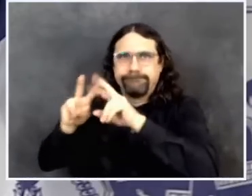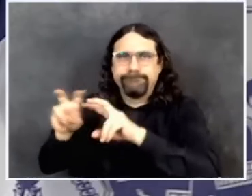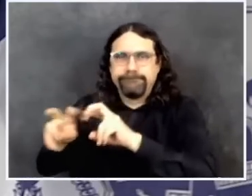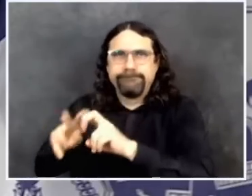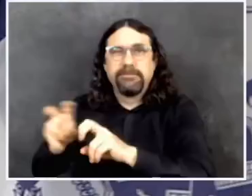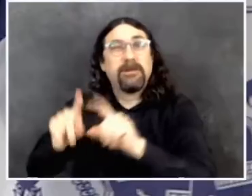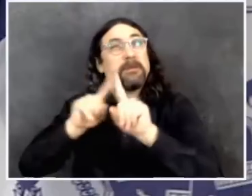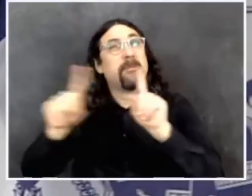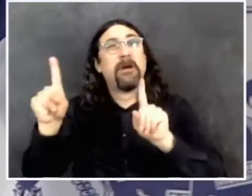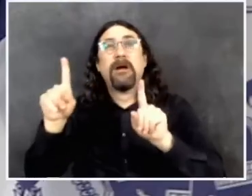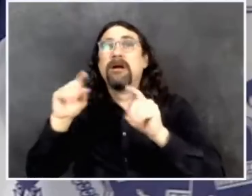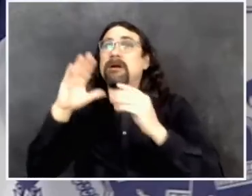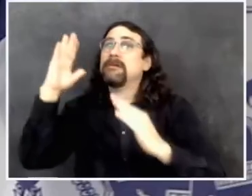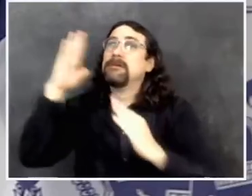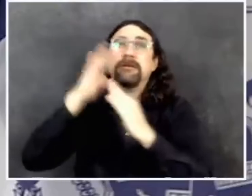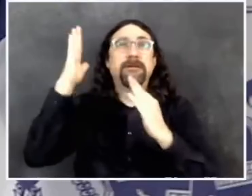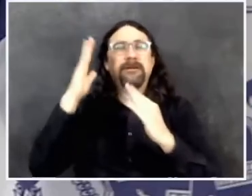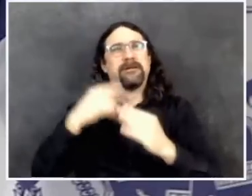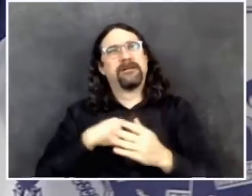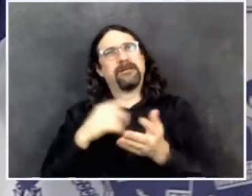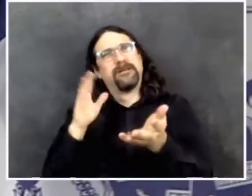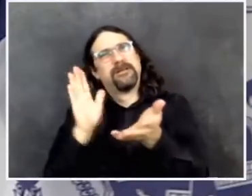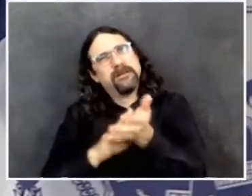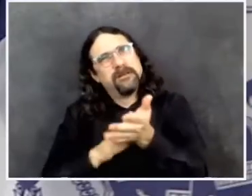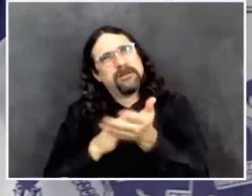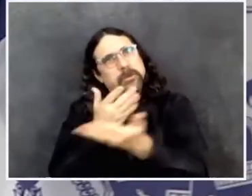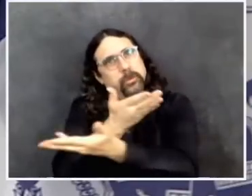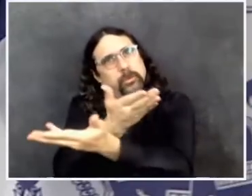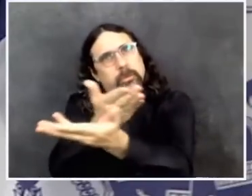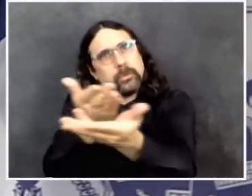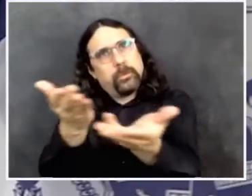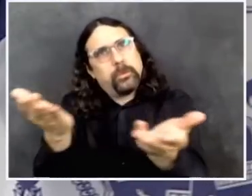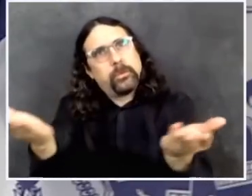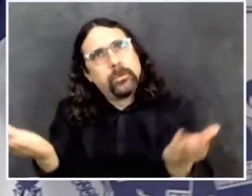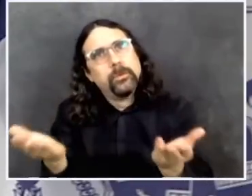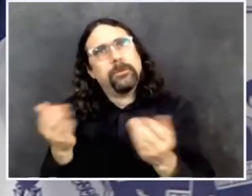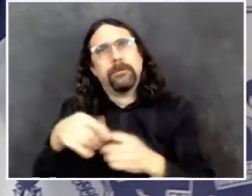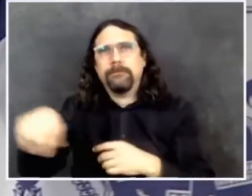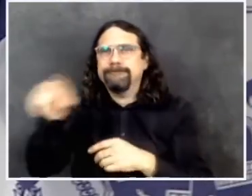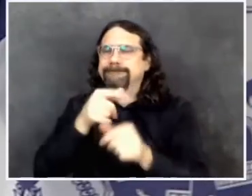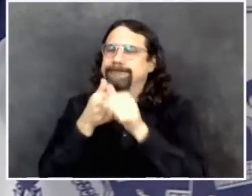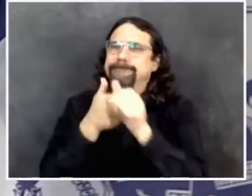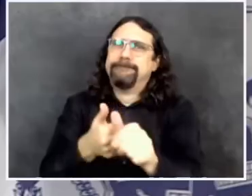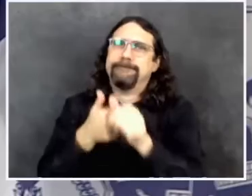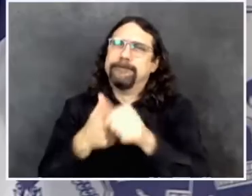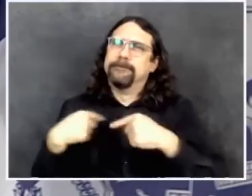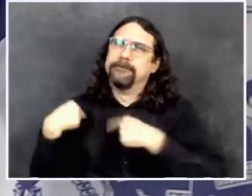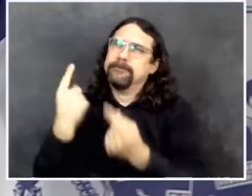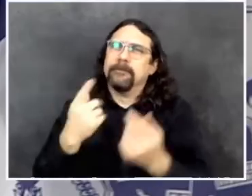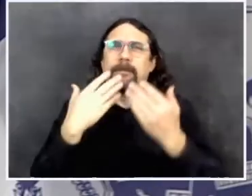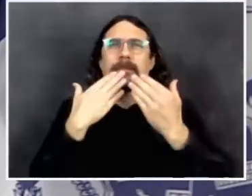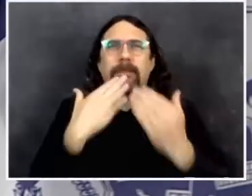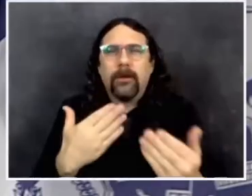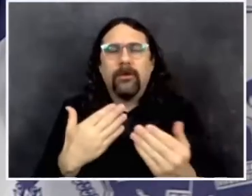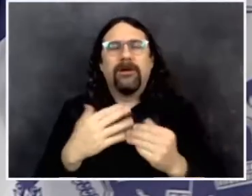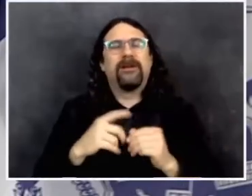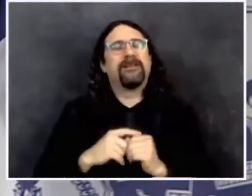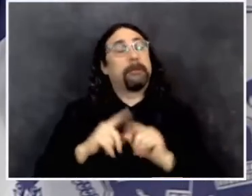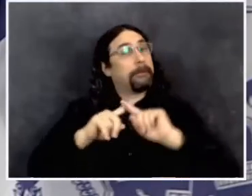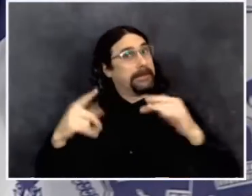our young people. But we got to do our damnedest to keep these smart restrictions in place, keep the limits, keep the